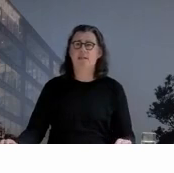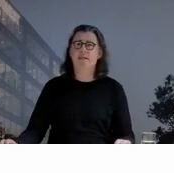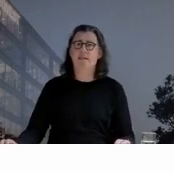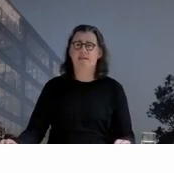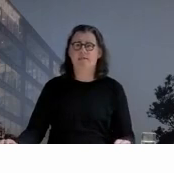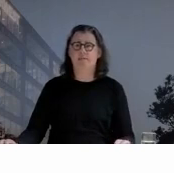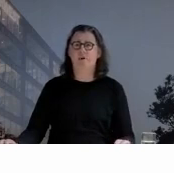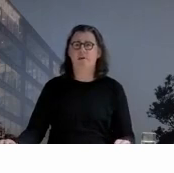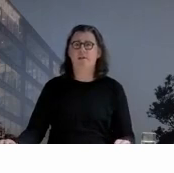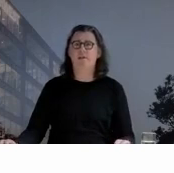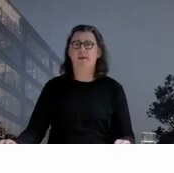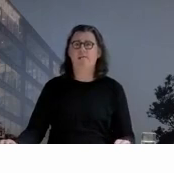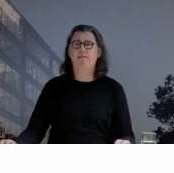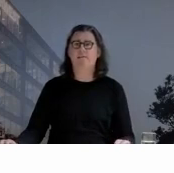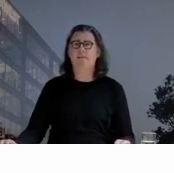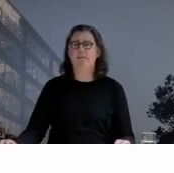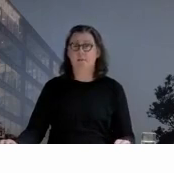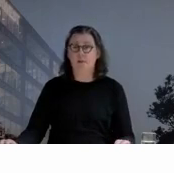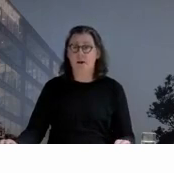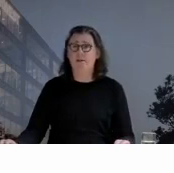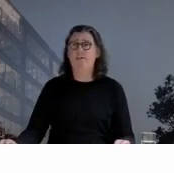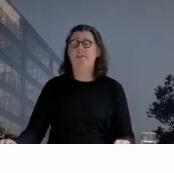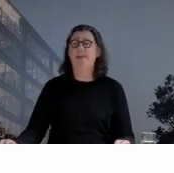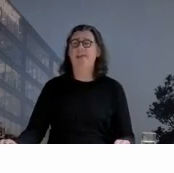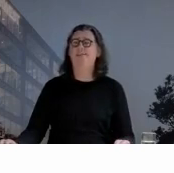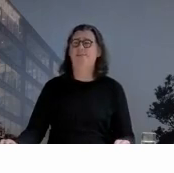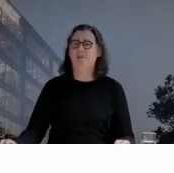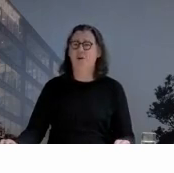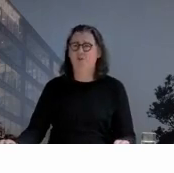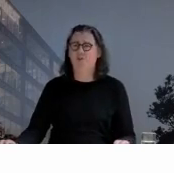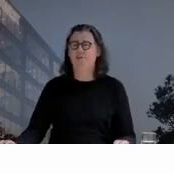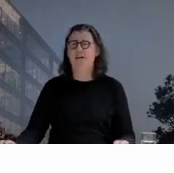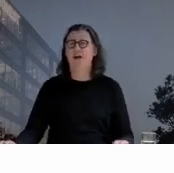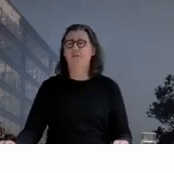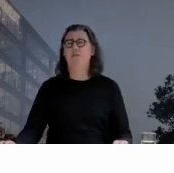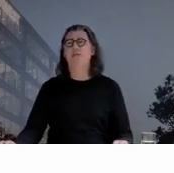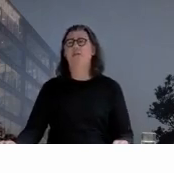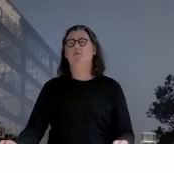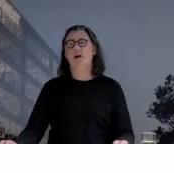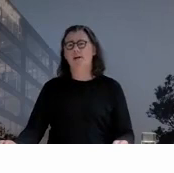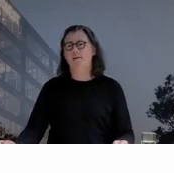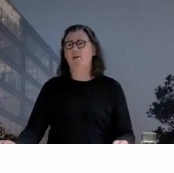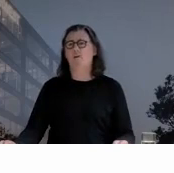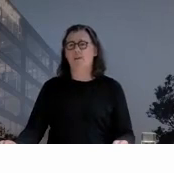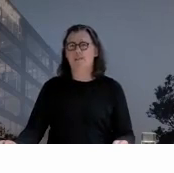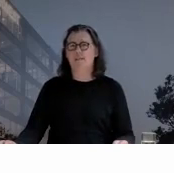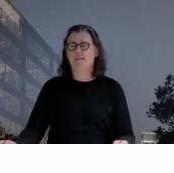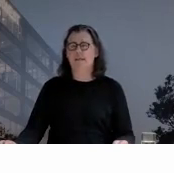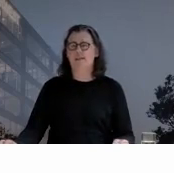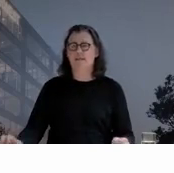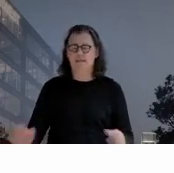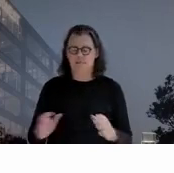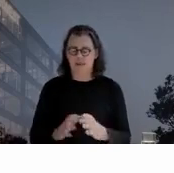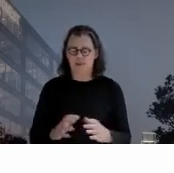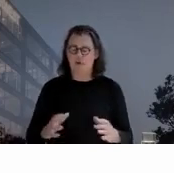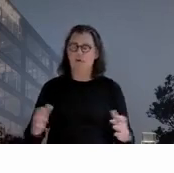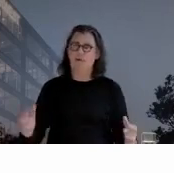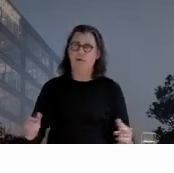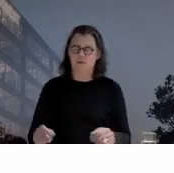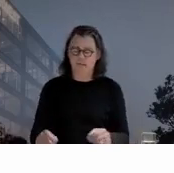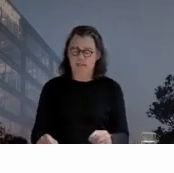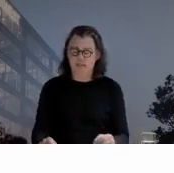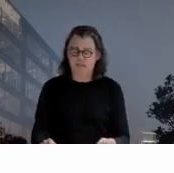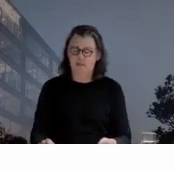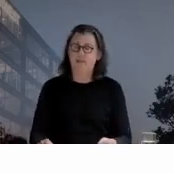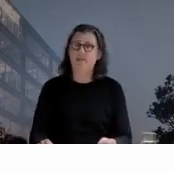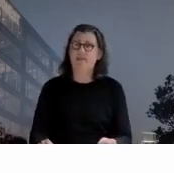largely speaking, is talking about the product stage of upfront carbon rather than the holistic stage. It's really important